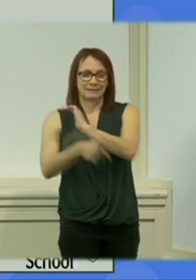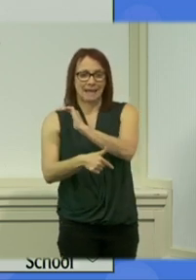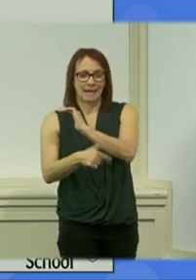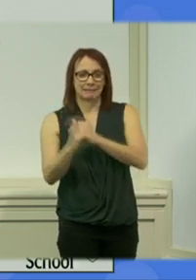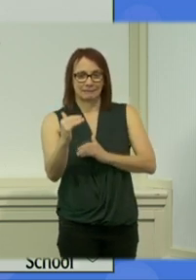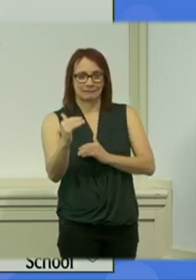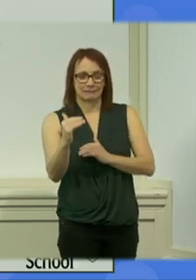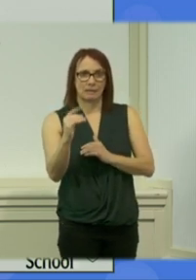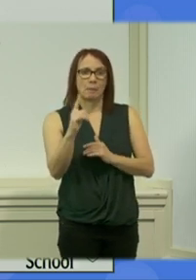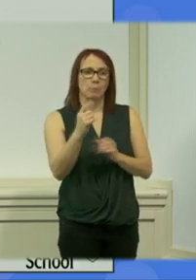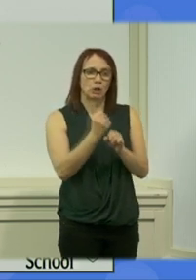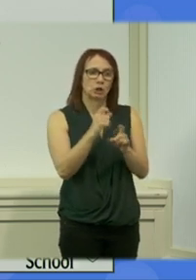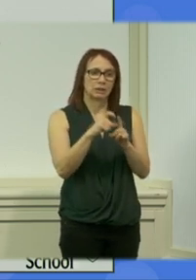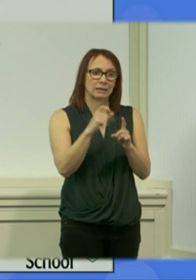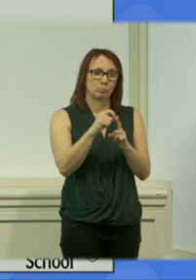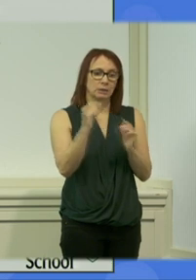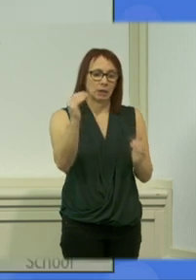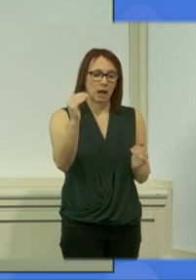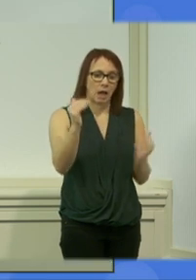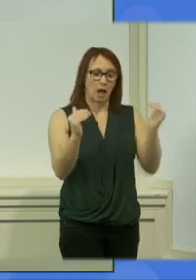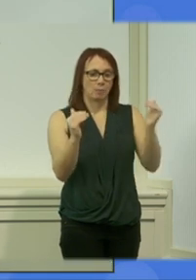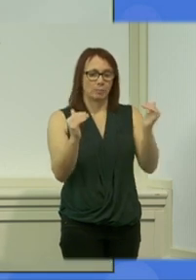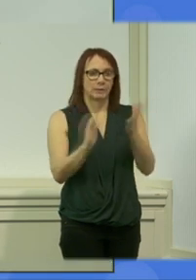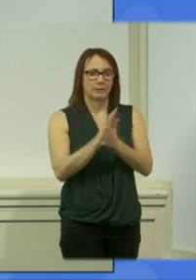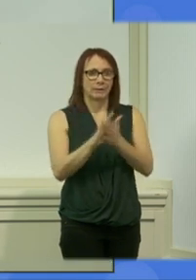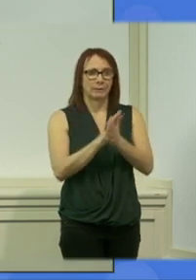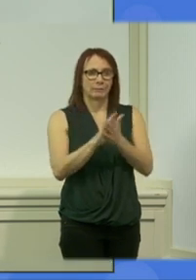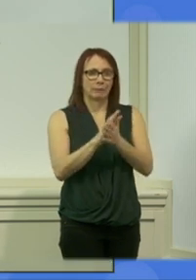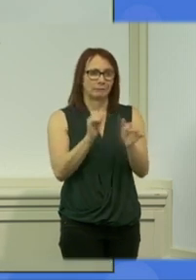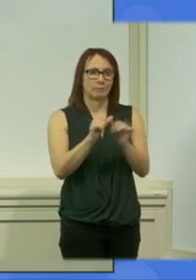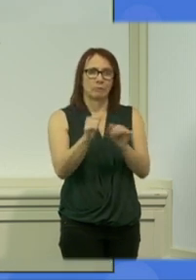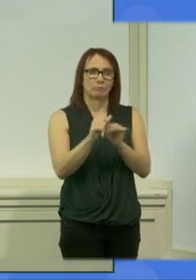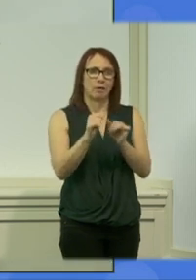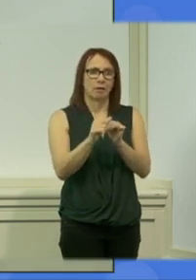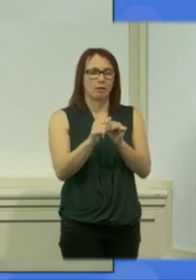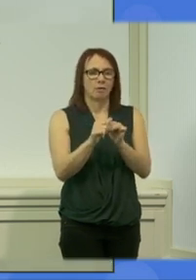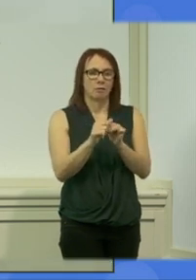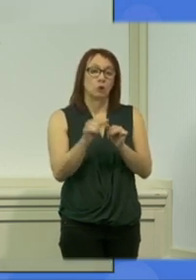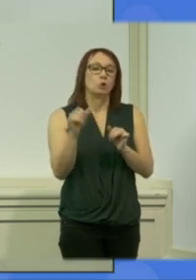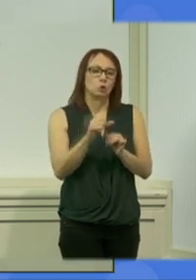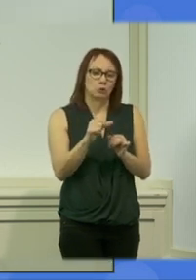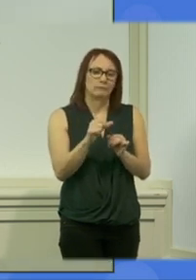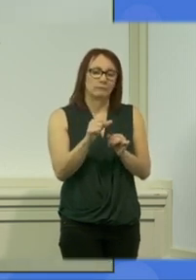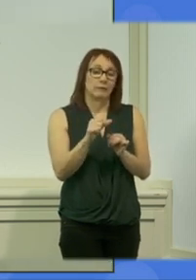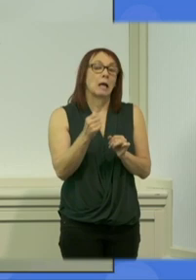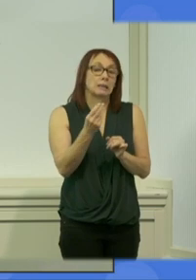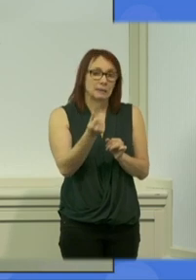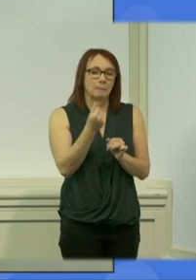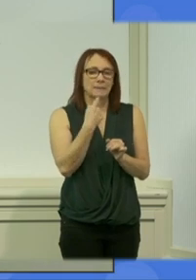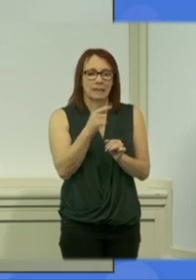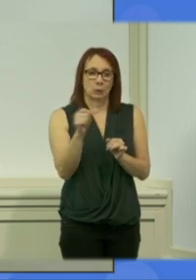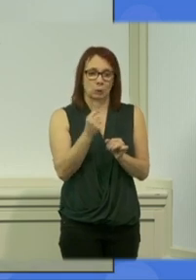a share of GDP, that has fallen. And there's an argument about that. That was what we should have done